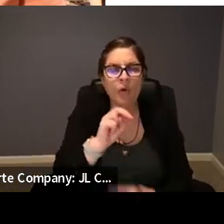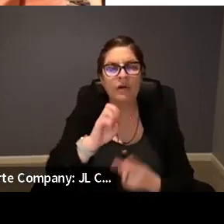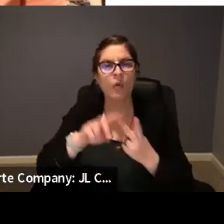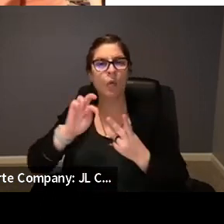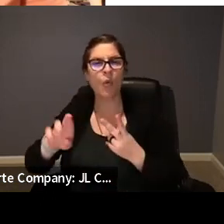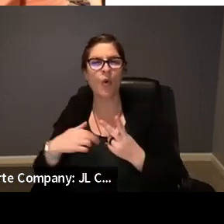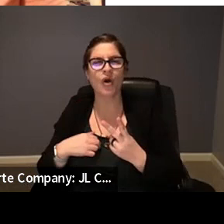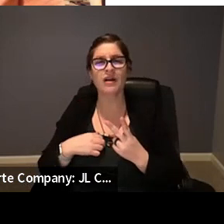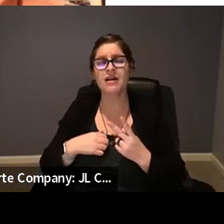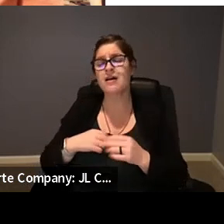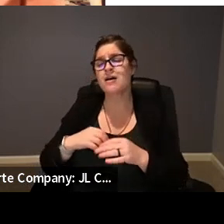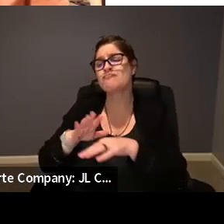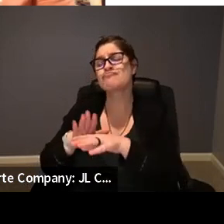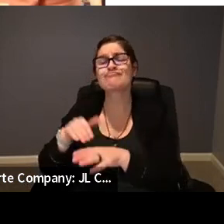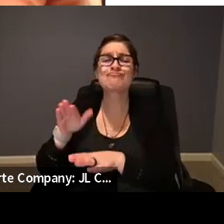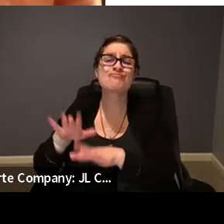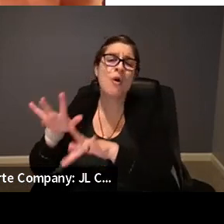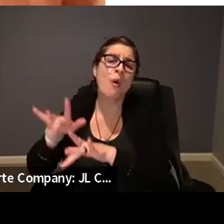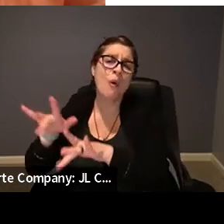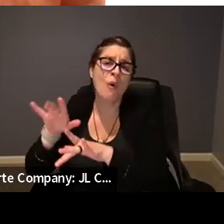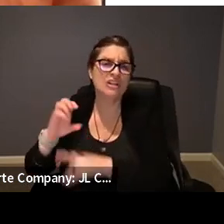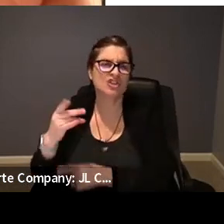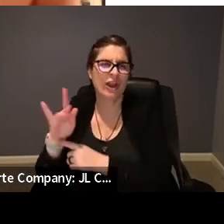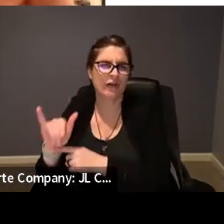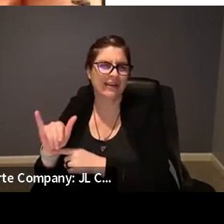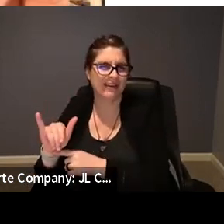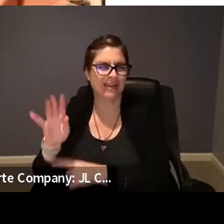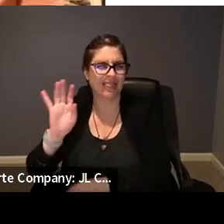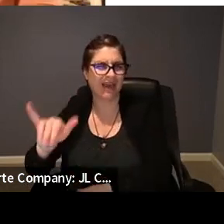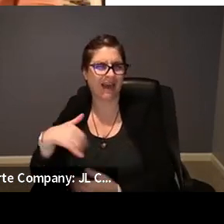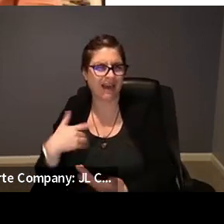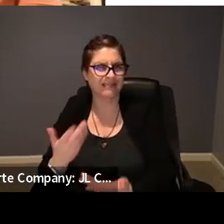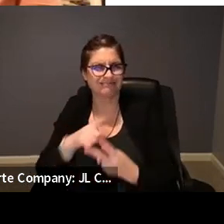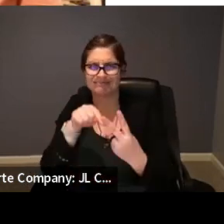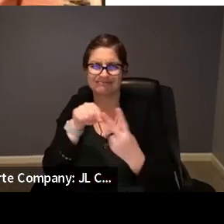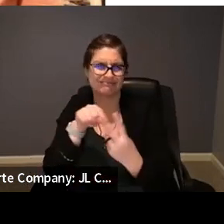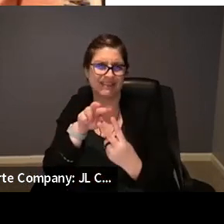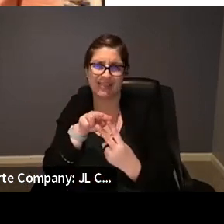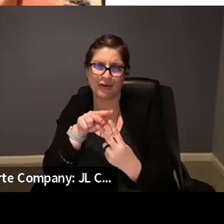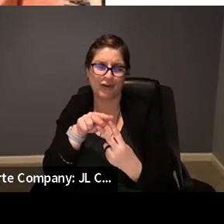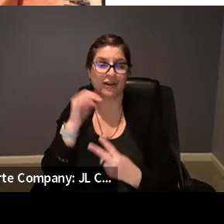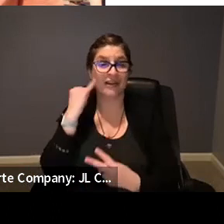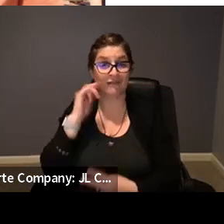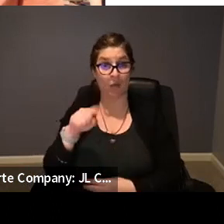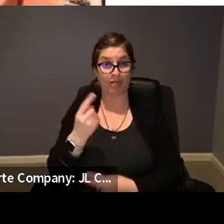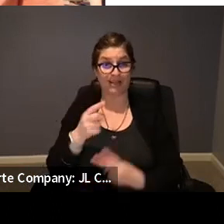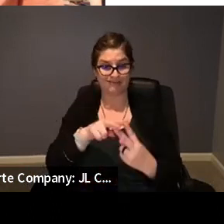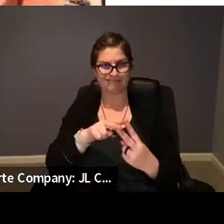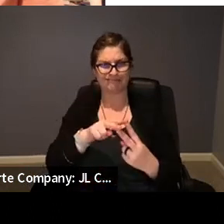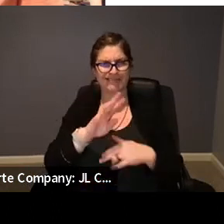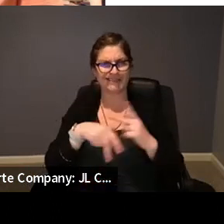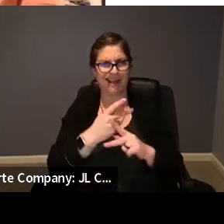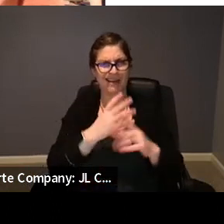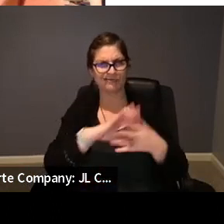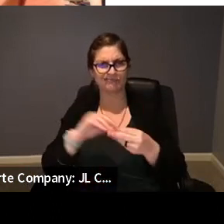that are like a petting zoo, right? The charity model of disability is well known. And so when you only have those kinds of narratives being propped